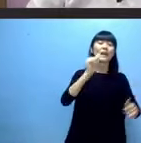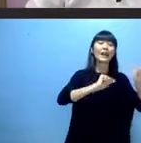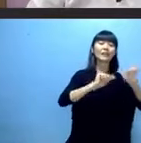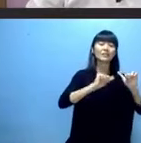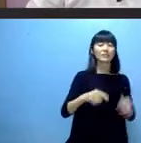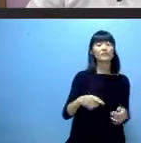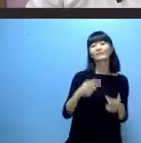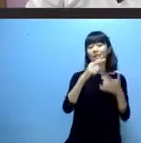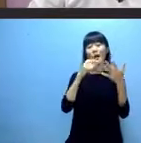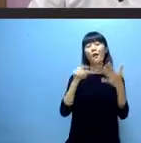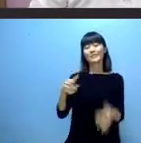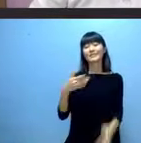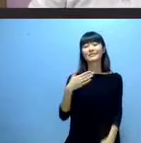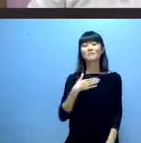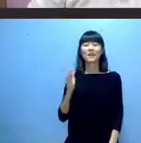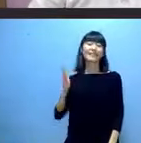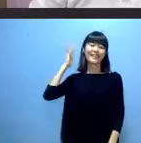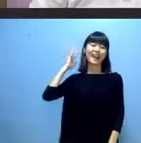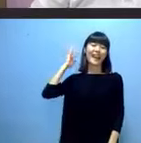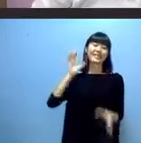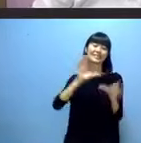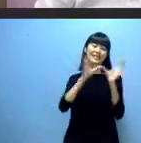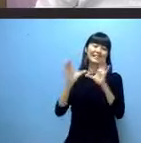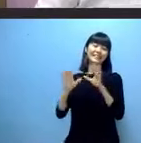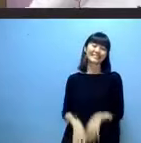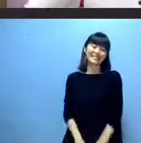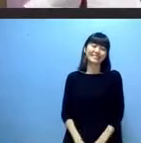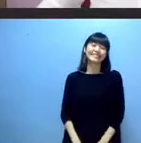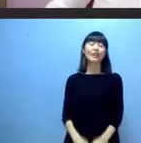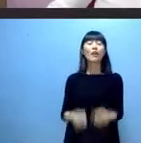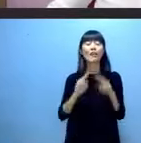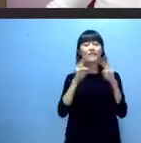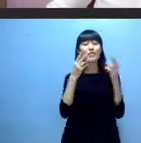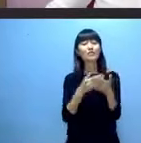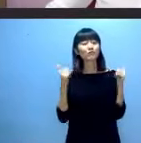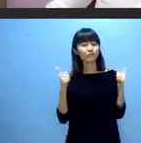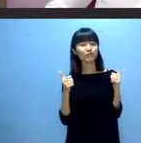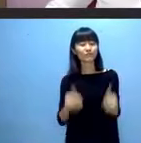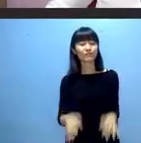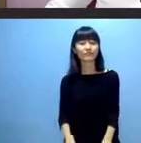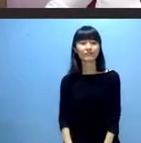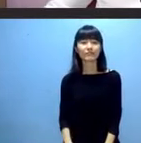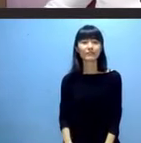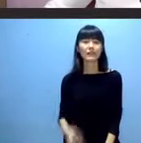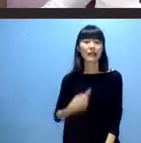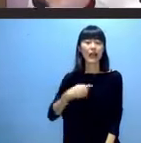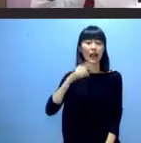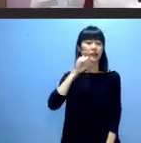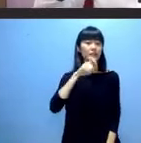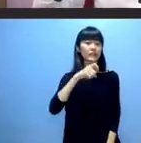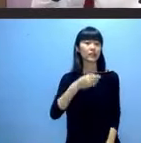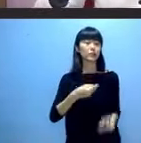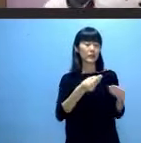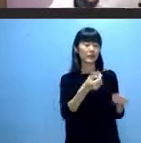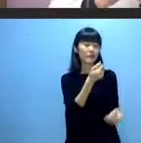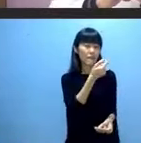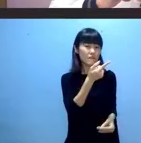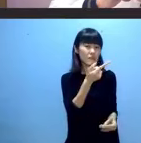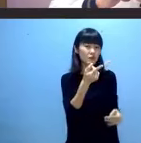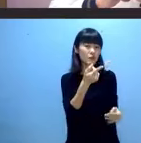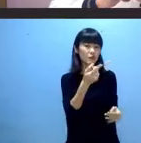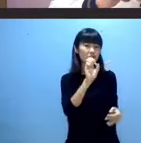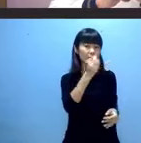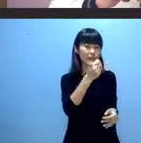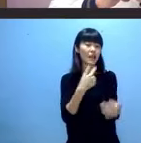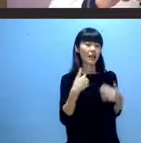I can. Yeah, okay. Very good. So I need to give them a few seconds because Facebook, obviously, there's a little